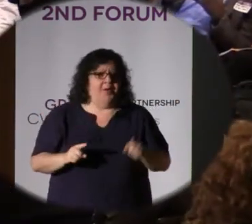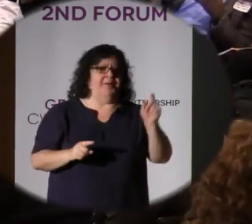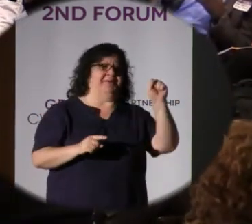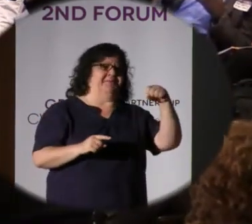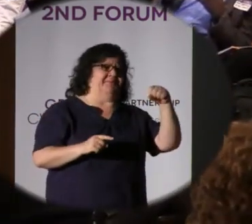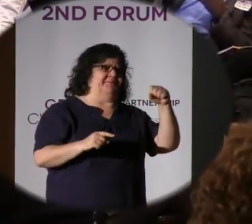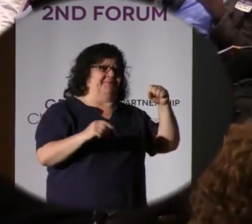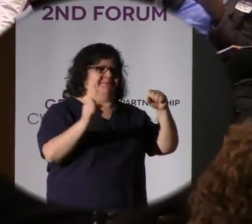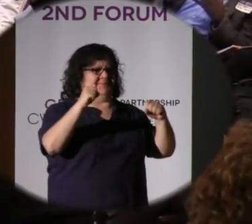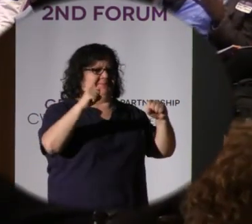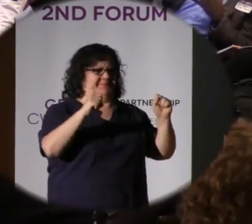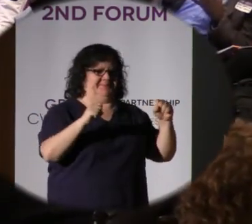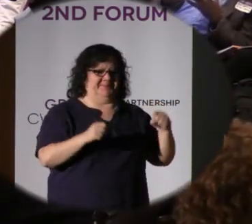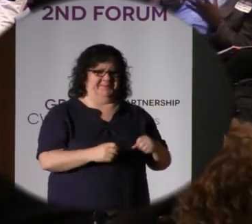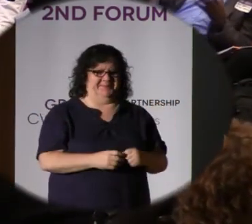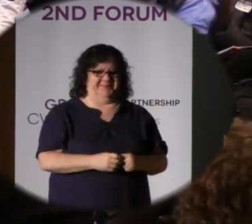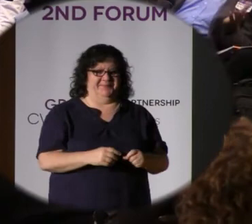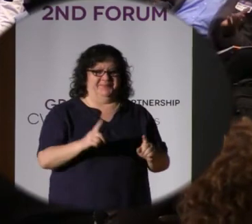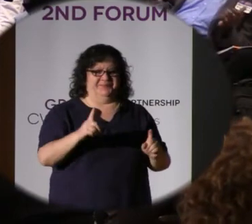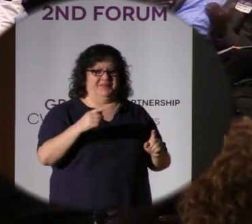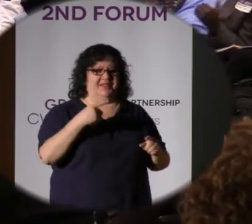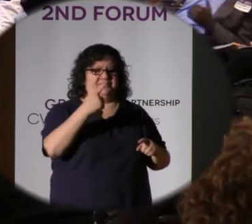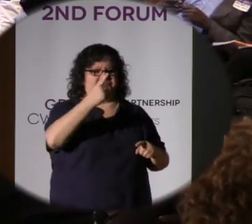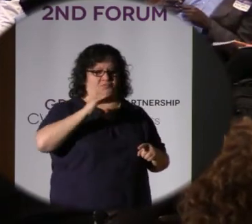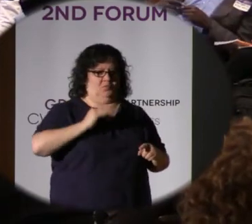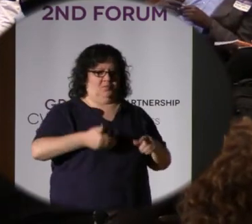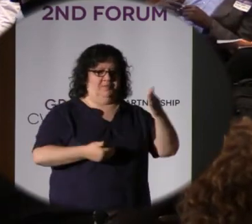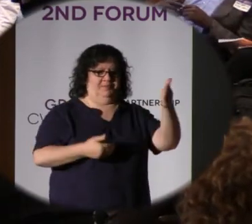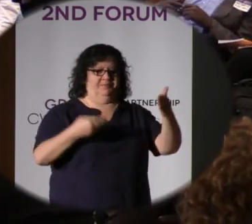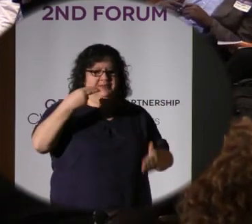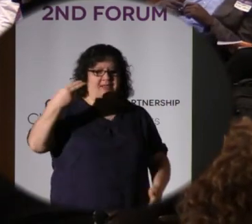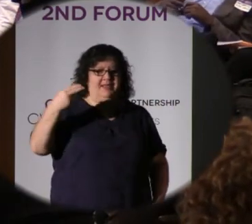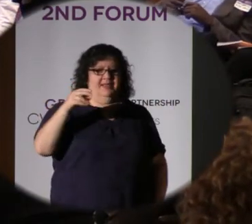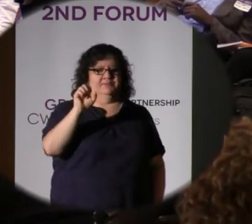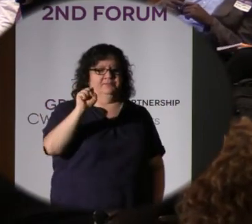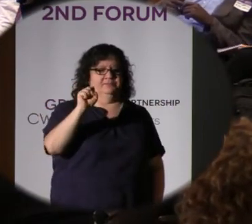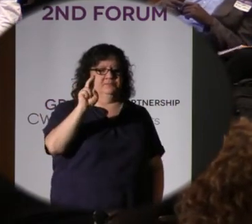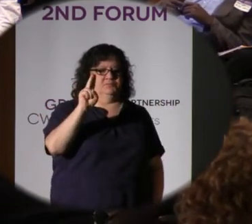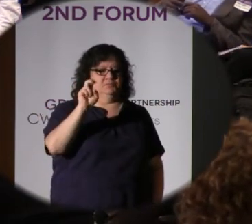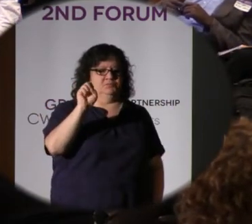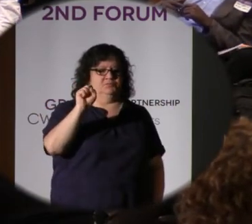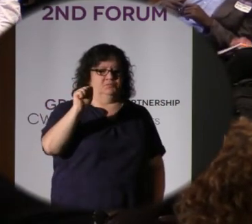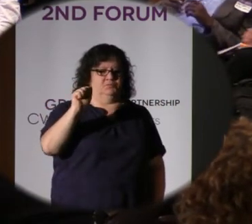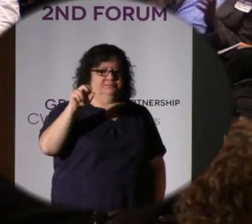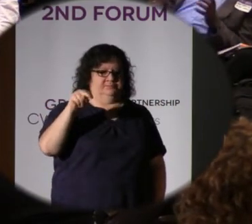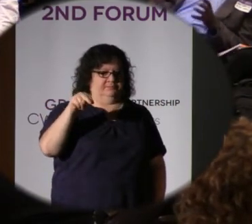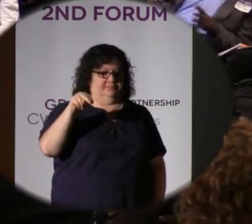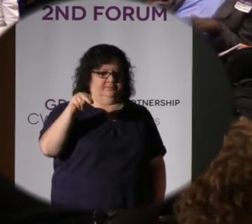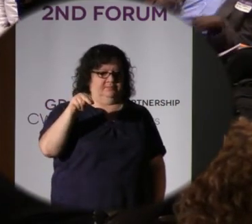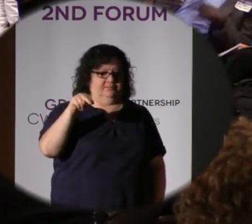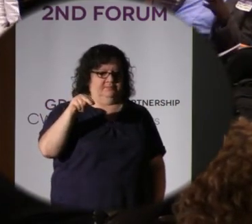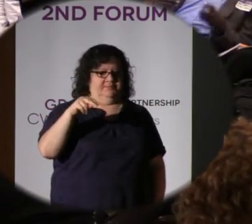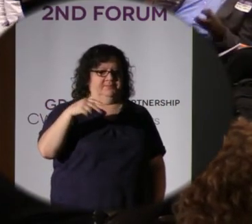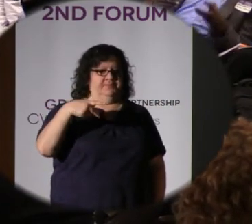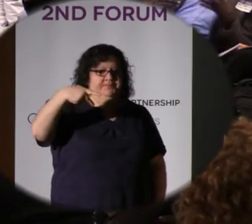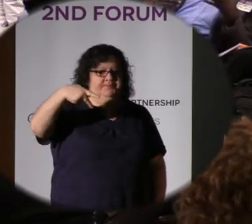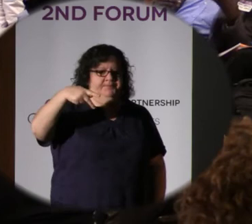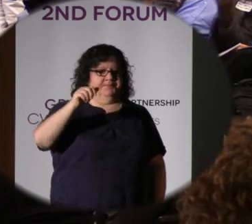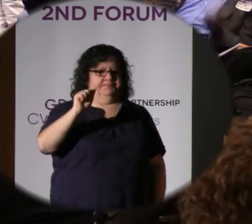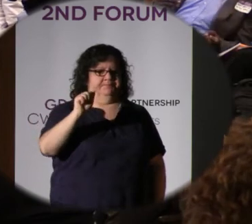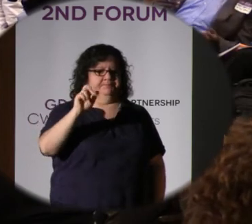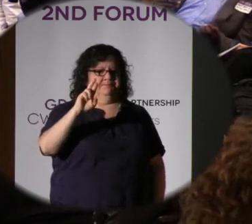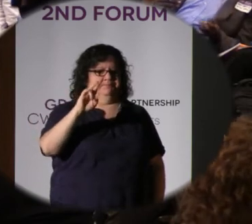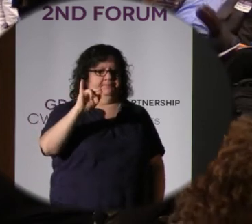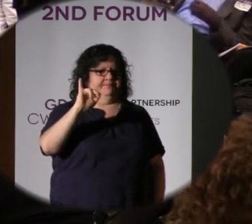for Disability Policy at Brandeis University. I very much support the motion, I suppose it is,